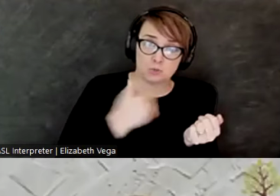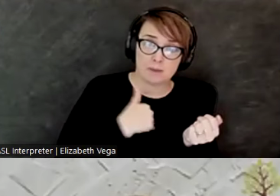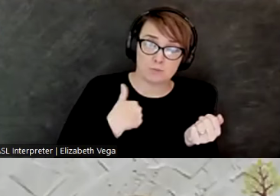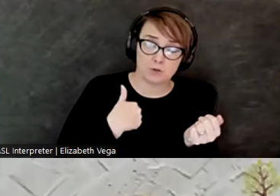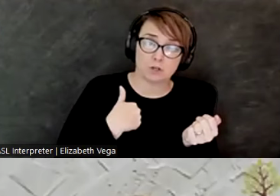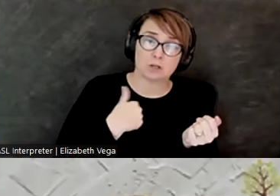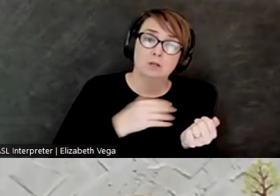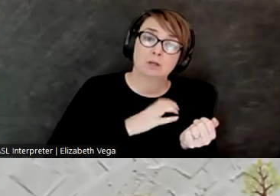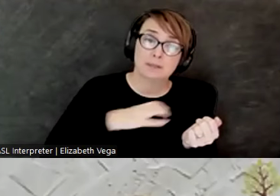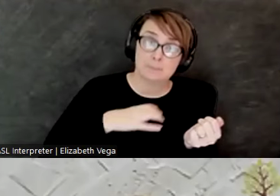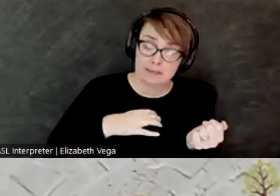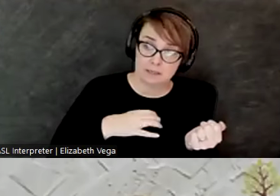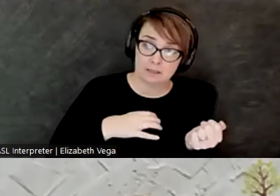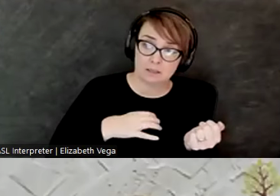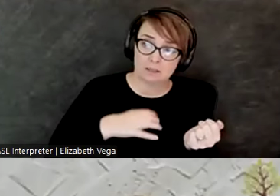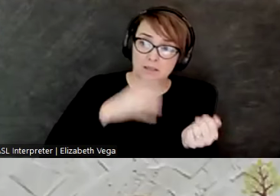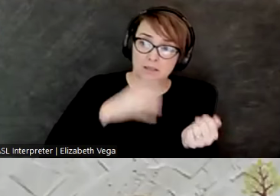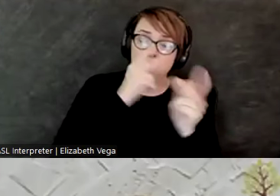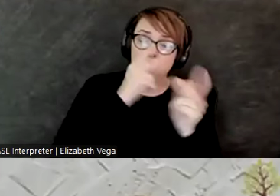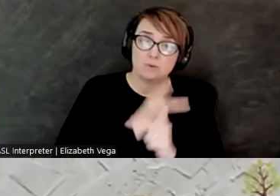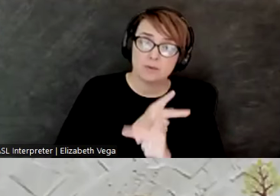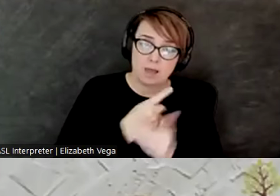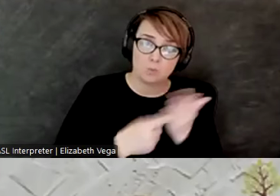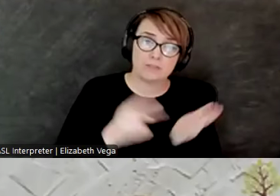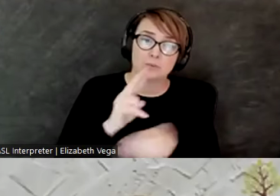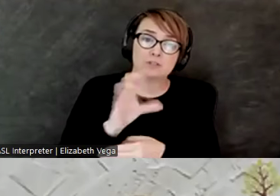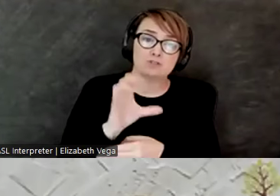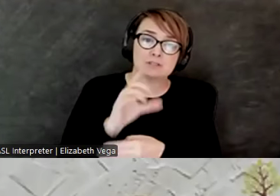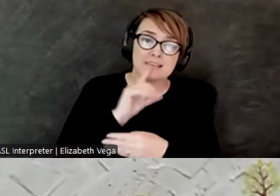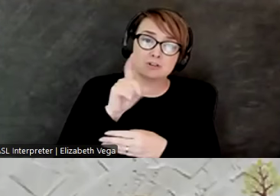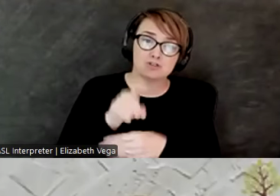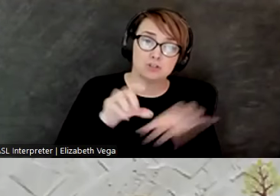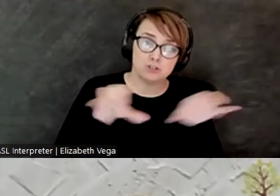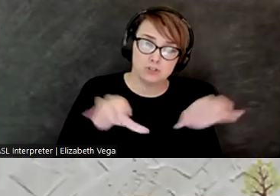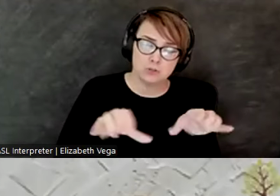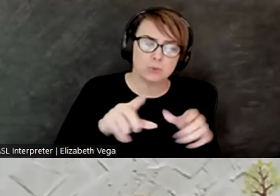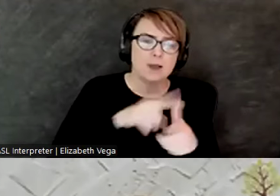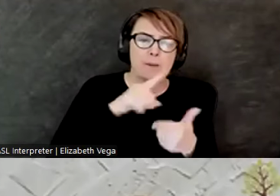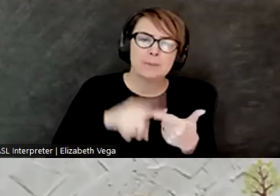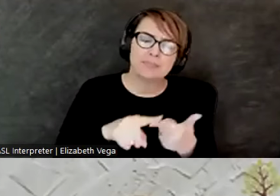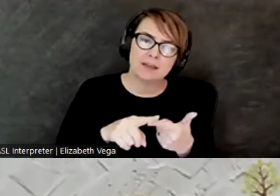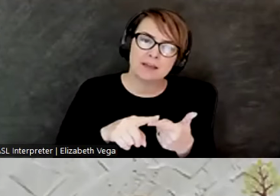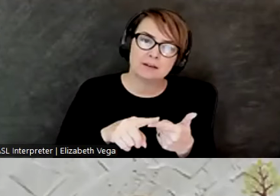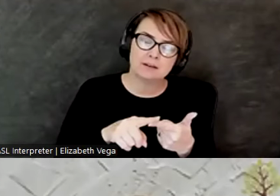committee figuring out what the regional center should be doing. But